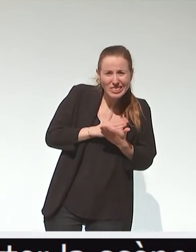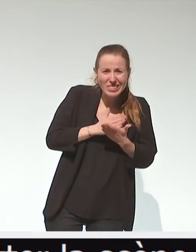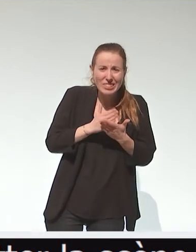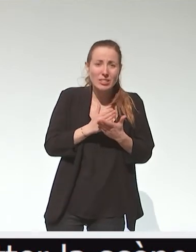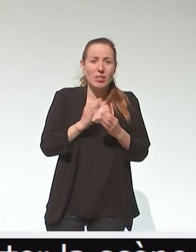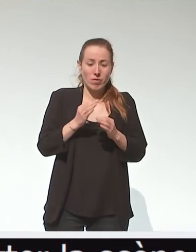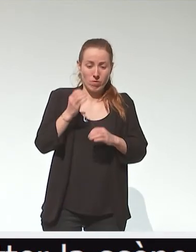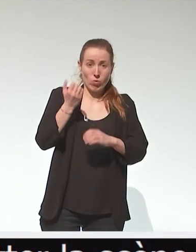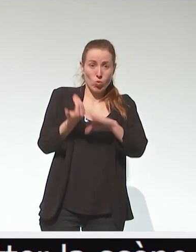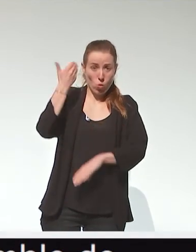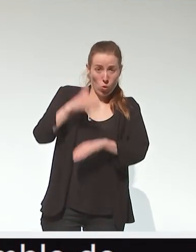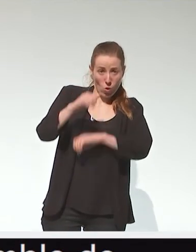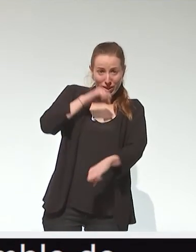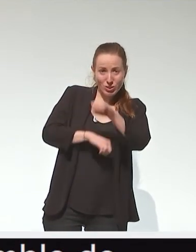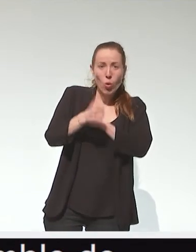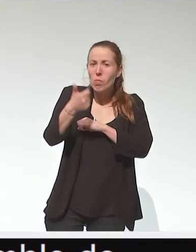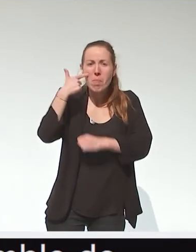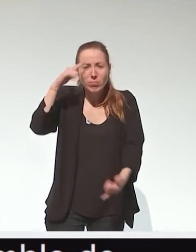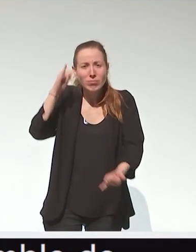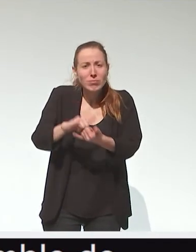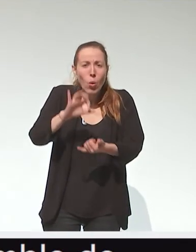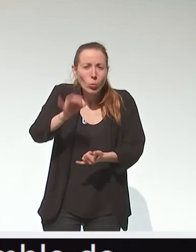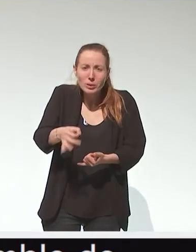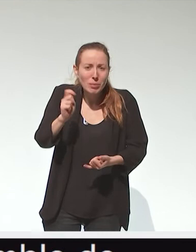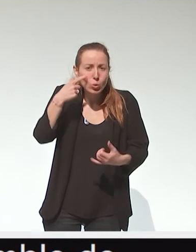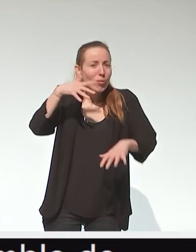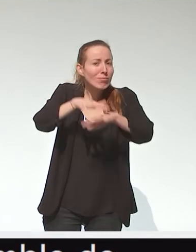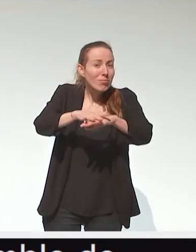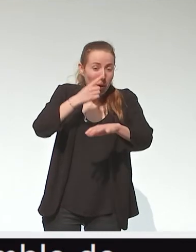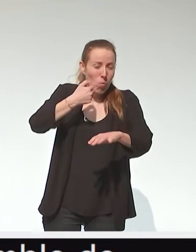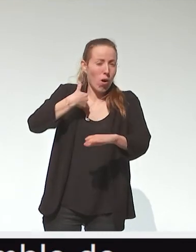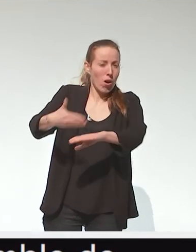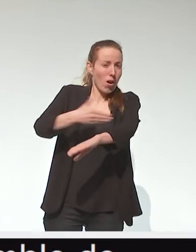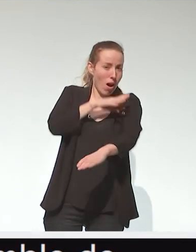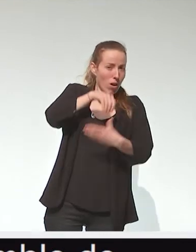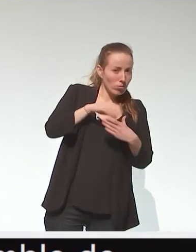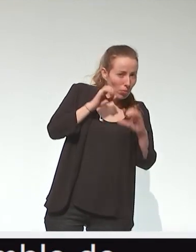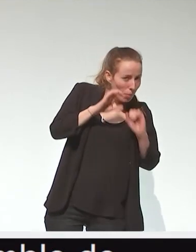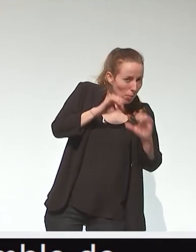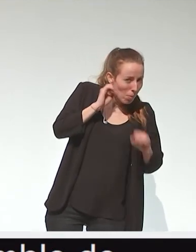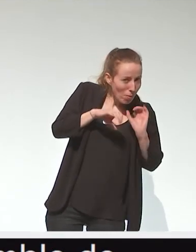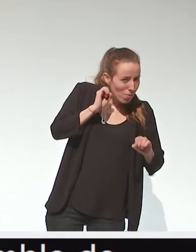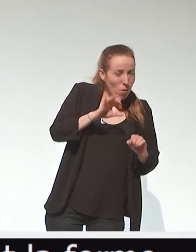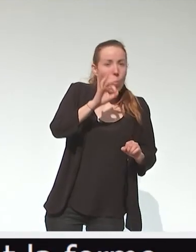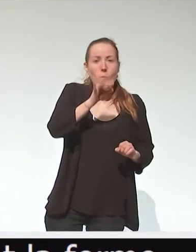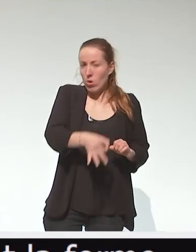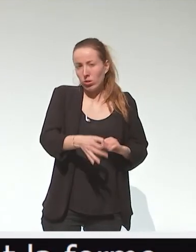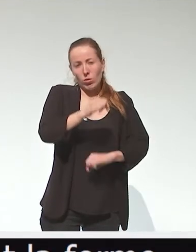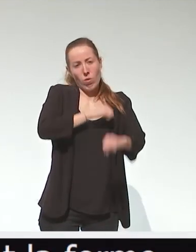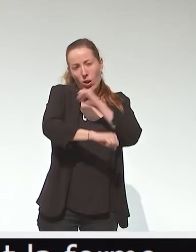prepared the format and substance of this conference. You may not have seen what's happened in the wings, but I can tell you it's been very busy.